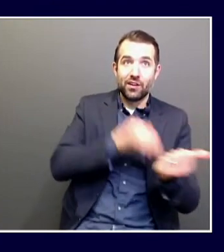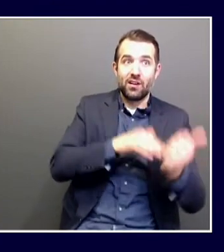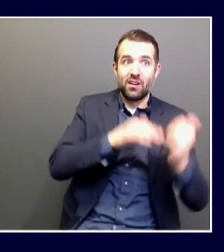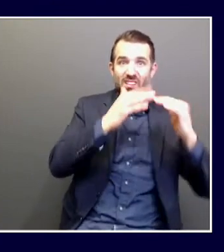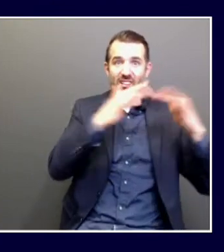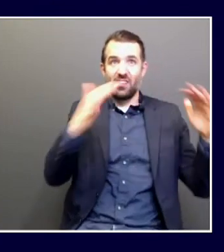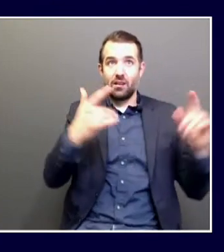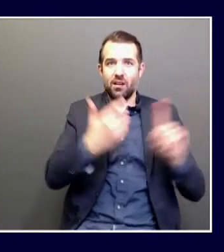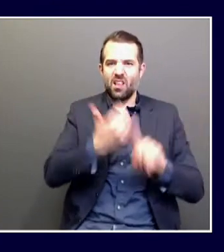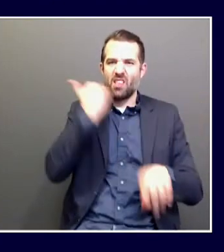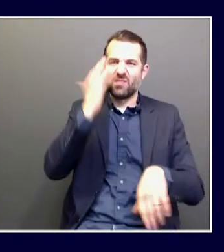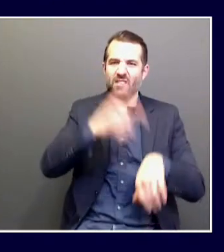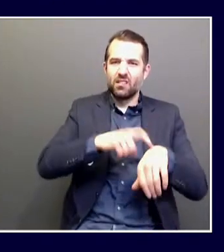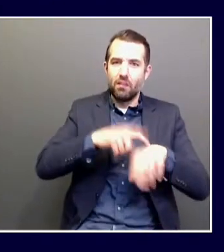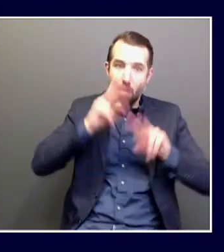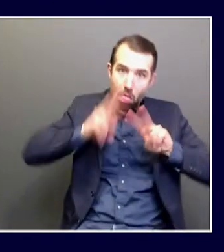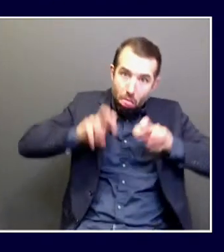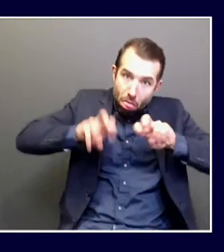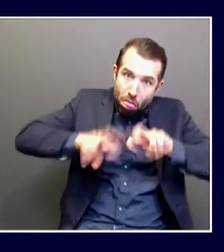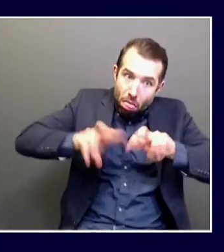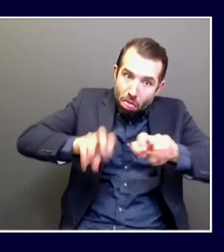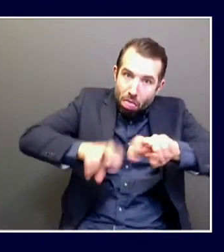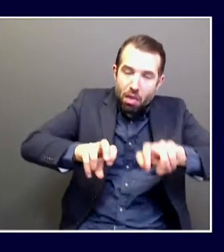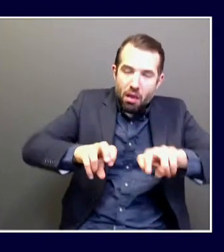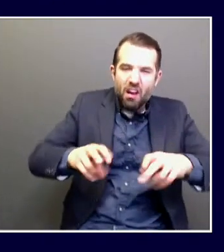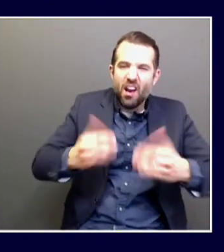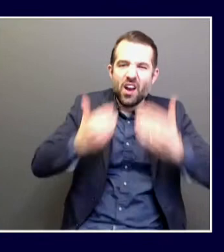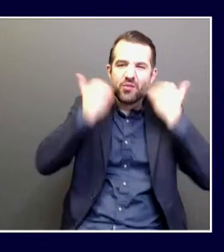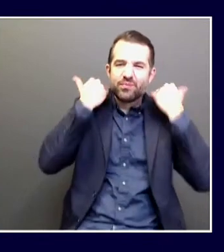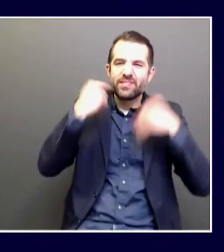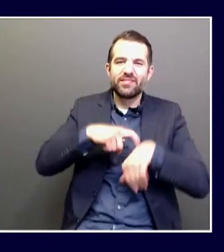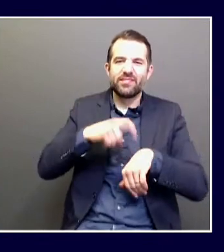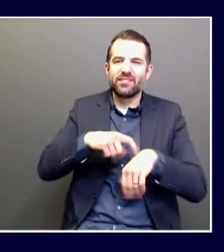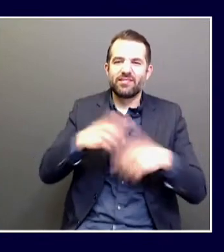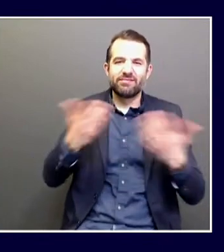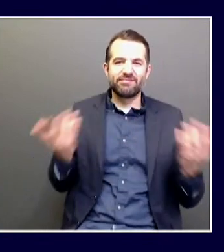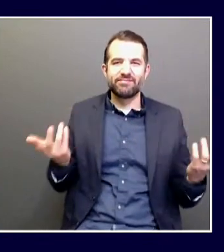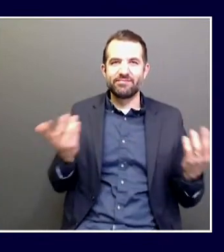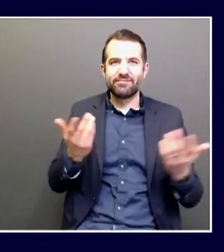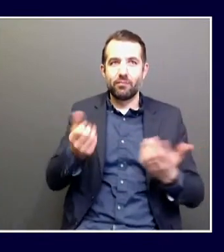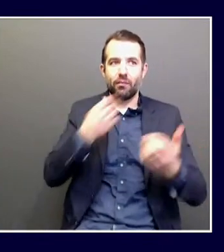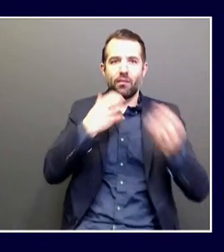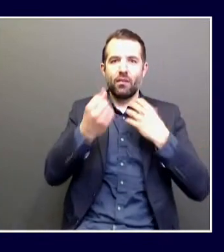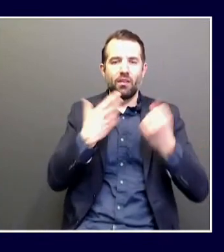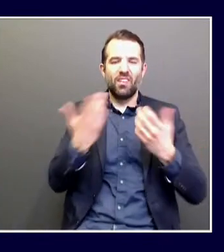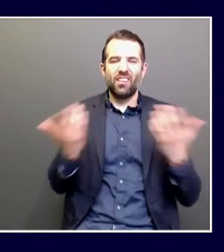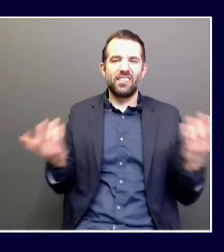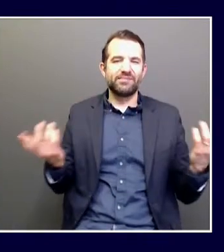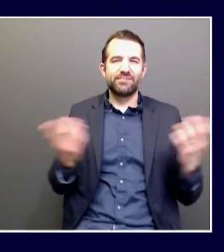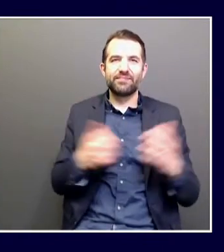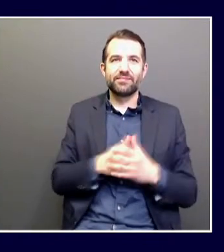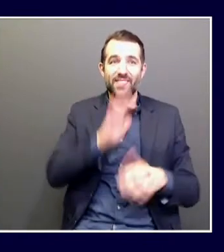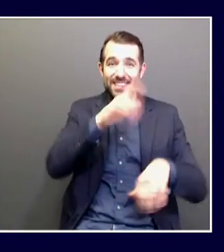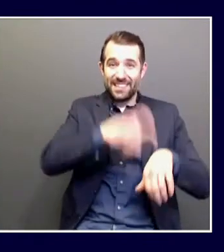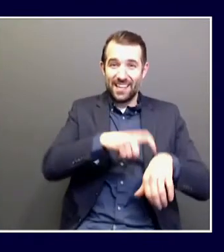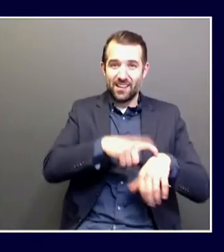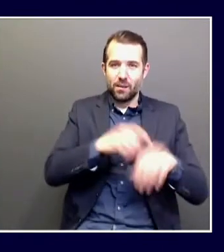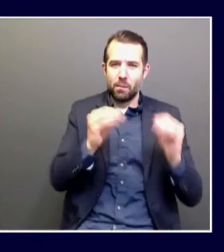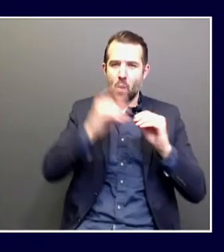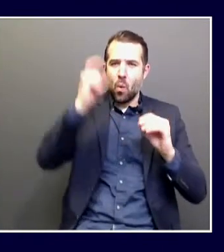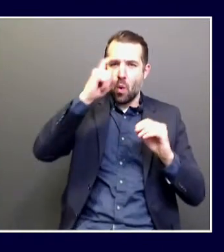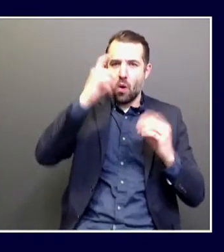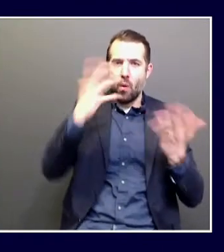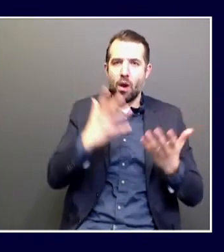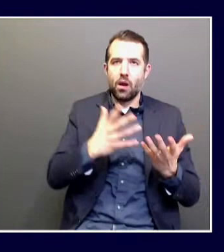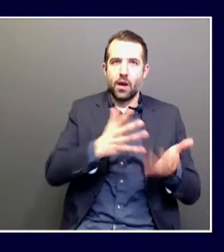fact that it's a brand new set of tasks that are going to be required at a time when hospitals are under great strain. So that's,